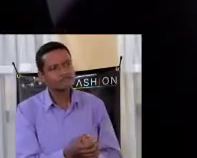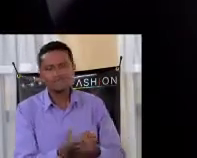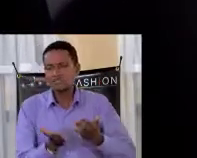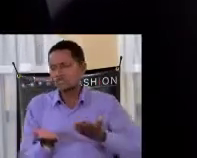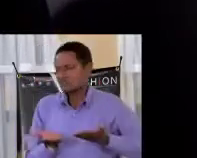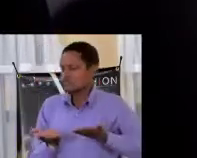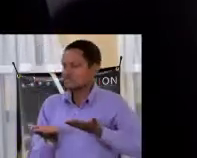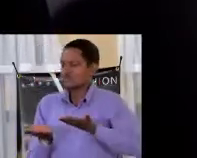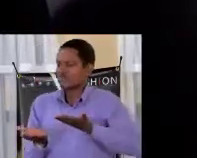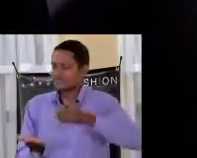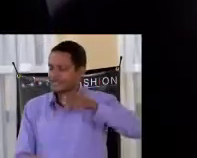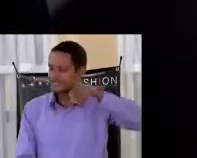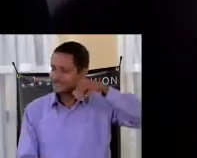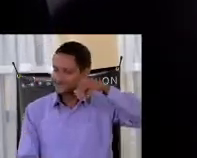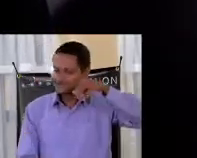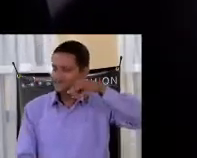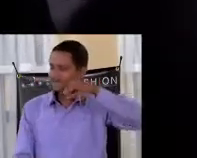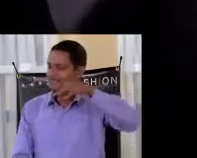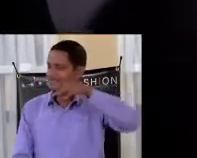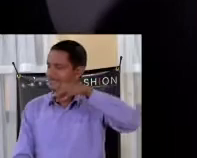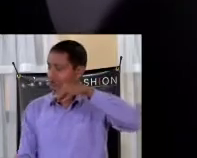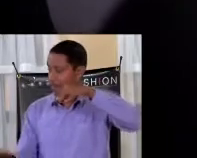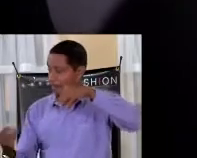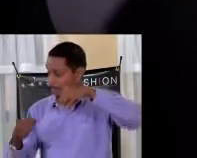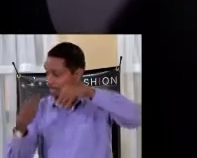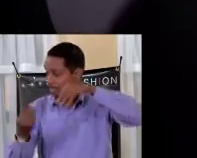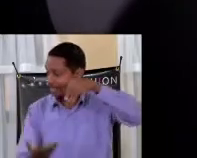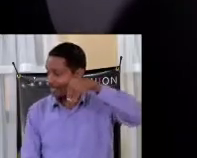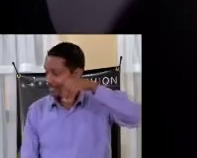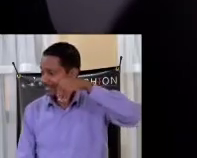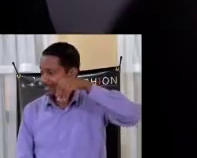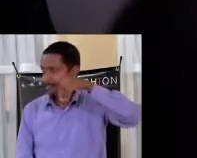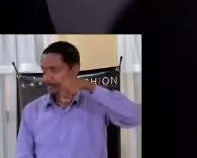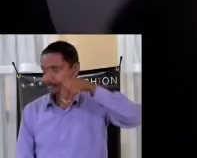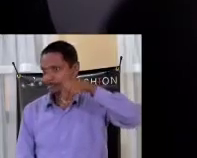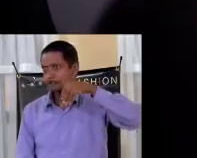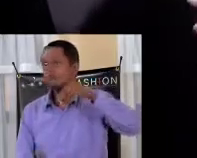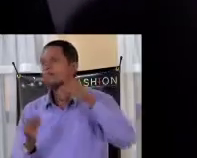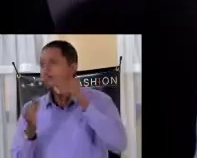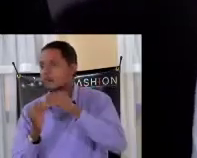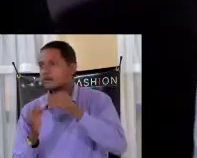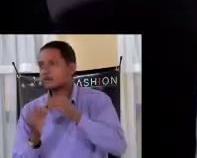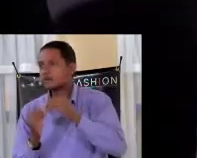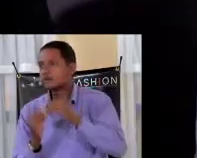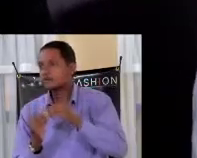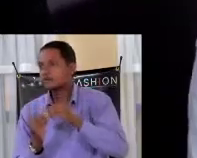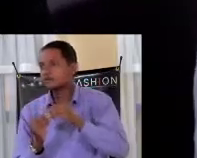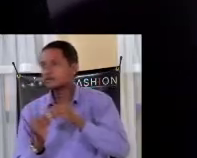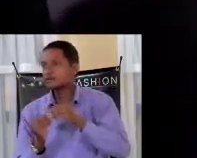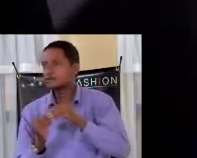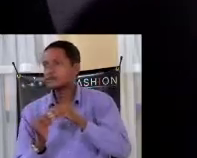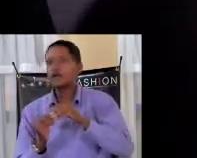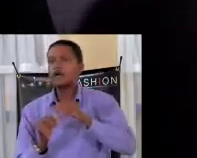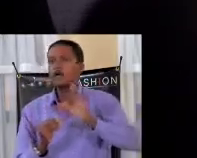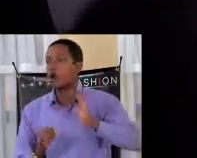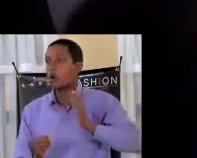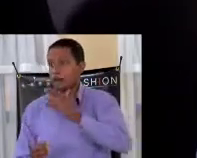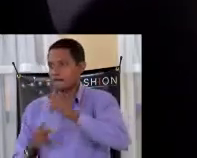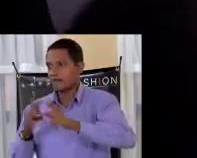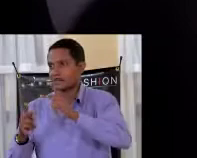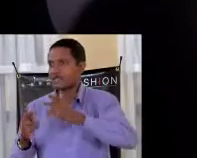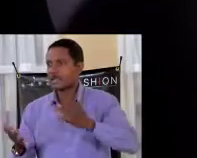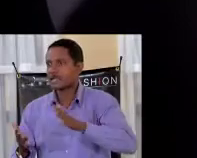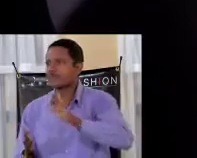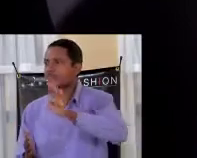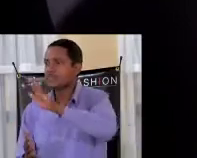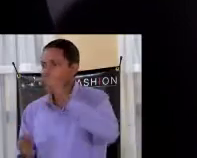presenting a product to be purchased. We actually need to start by changing the consciousness of our people to accept